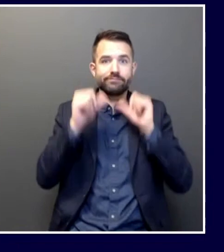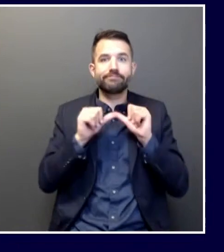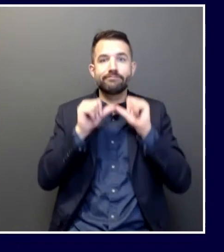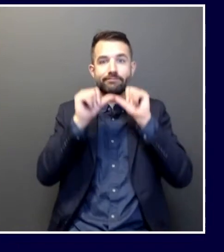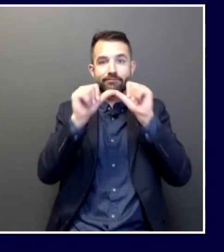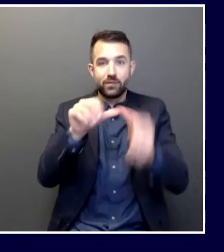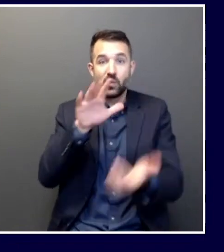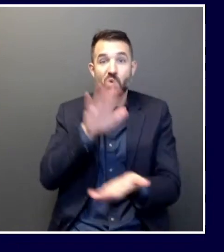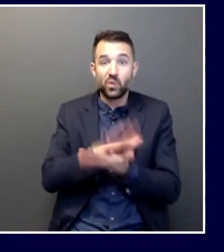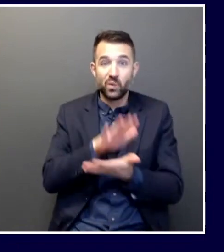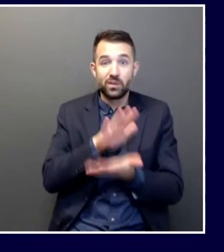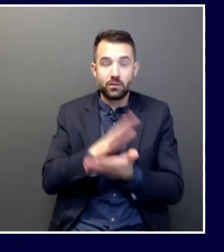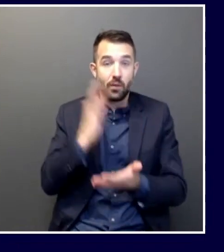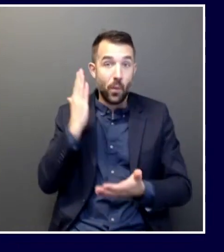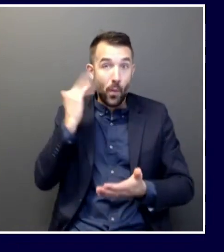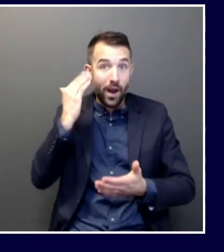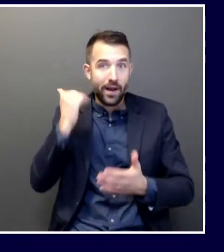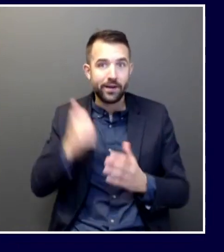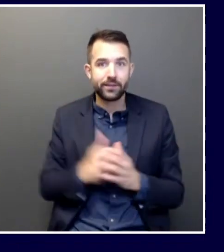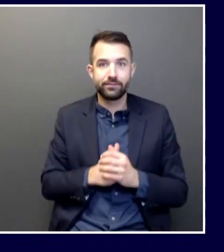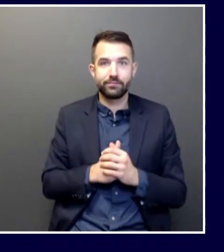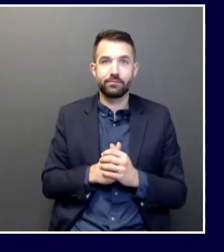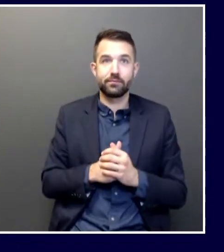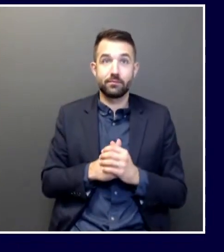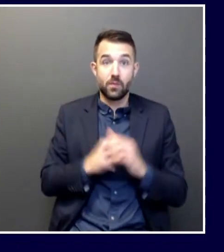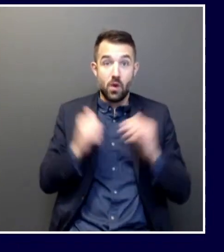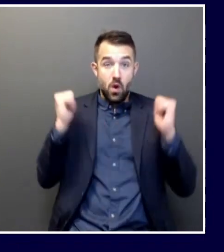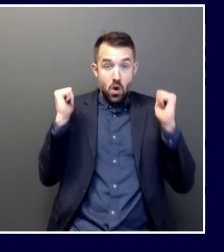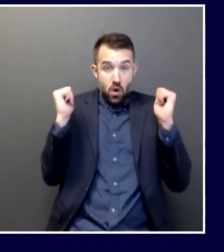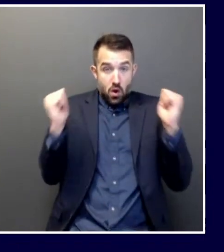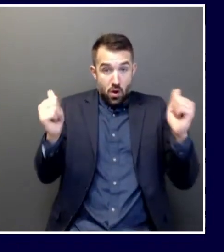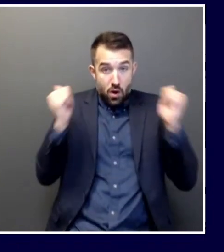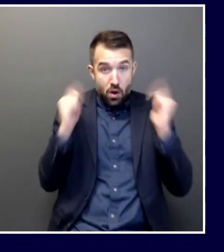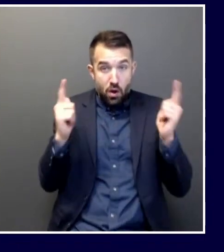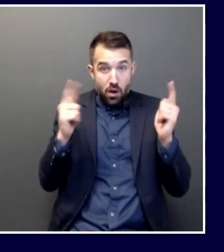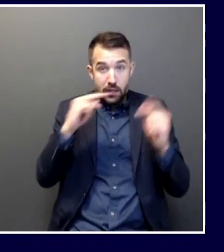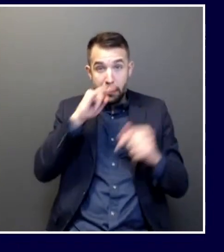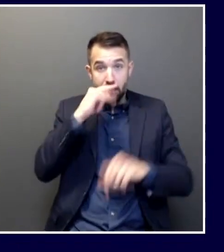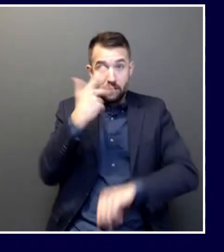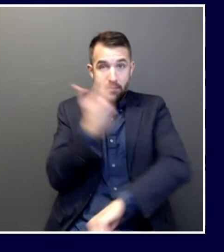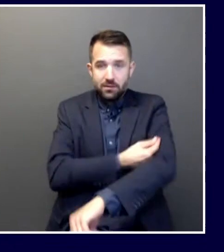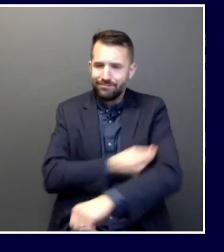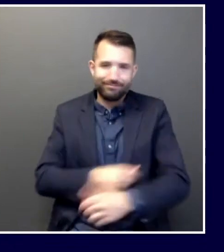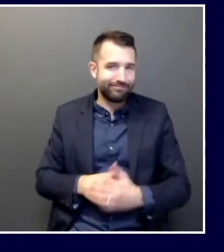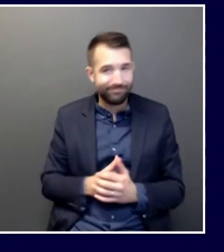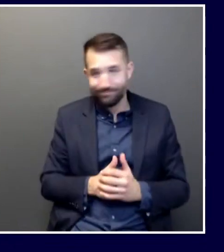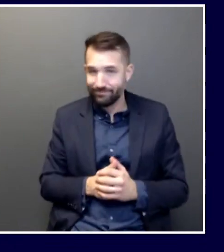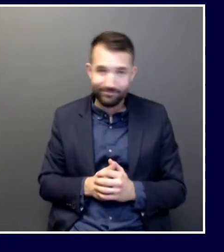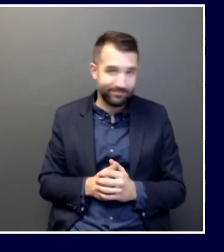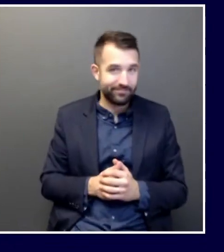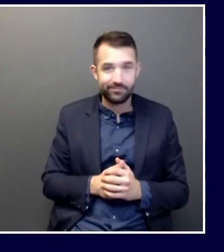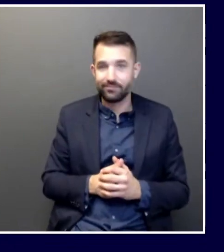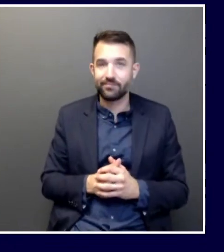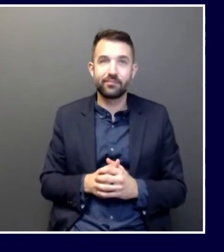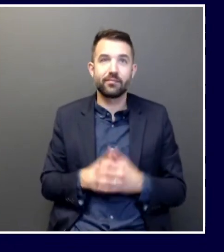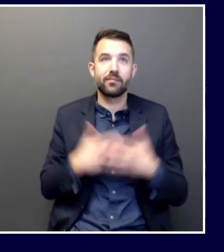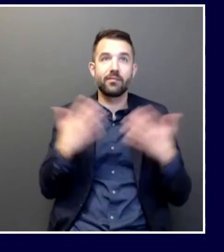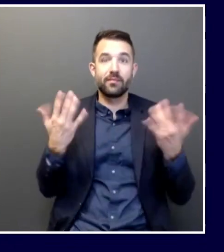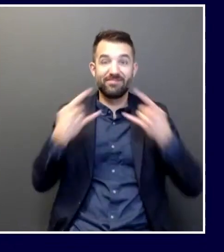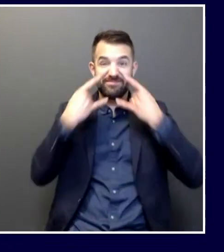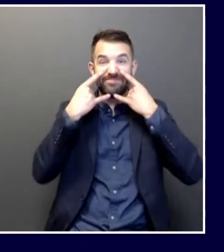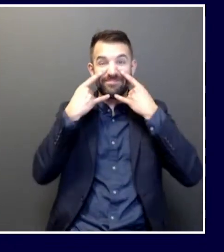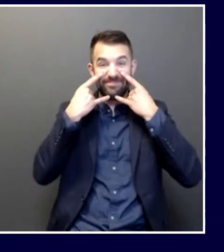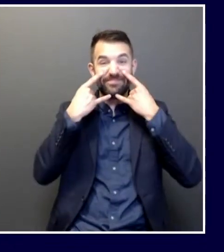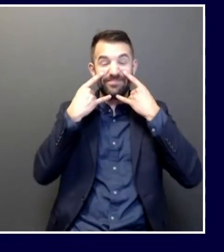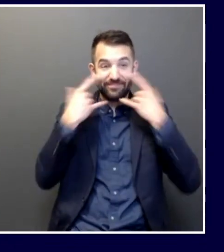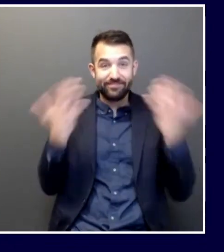schedule. Separately, my counterparts and colleagues and I have had conversations about what does the second half of the school